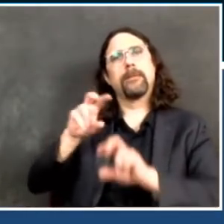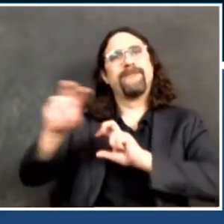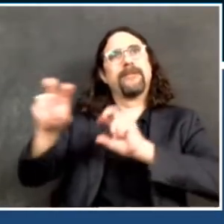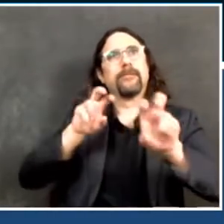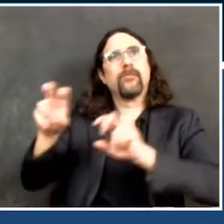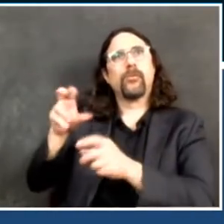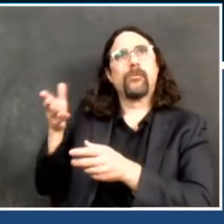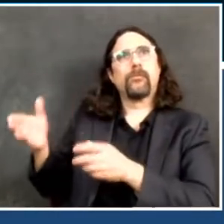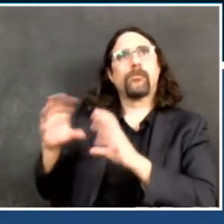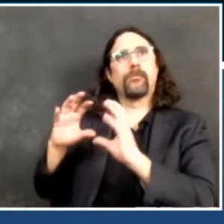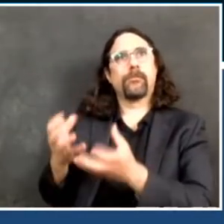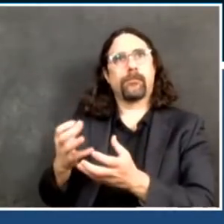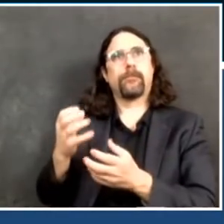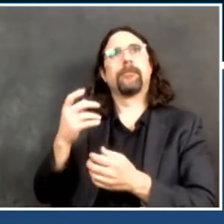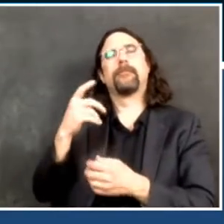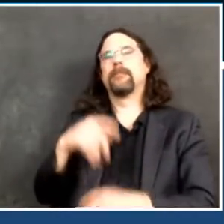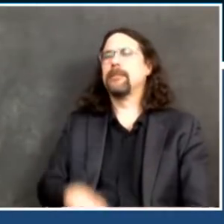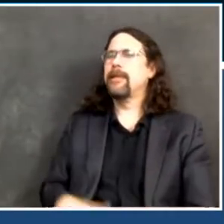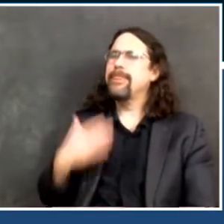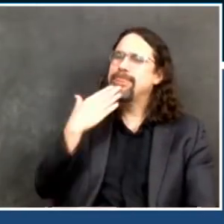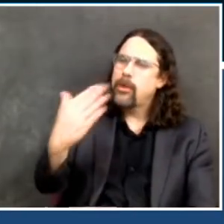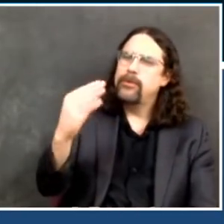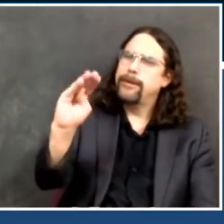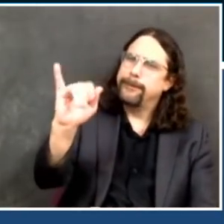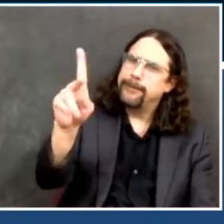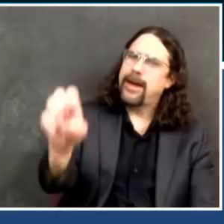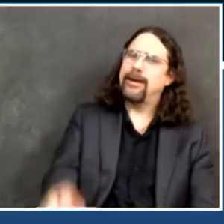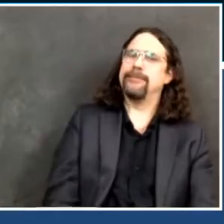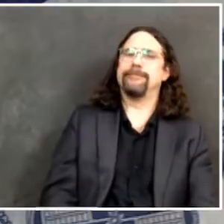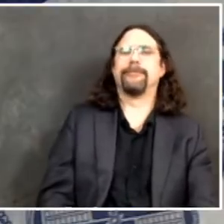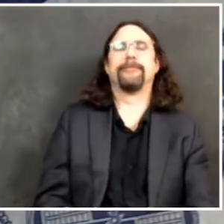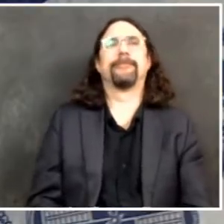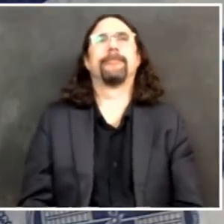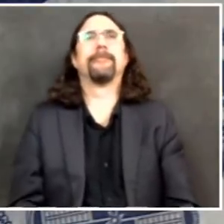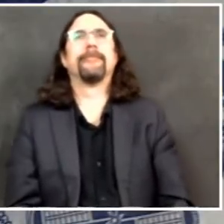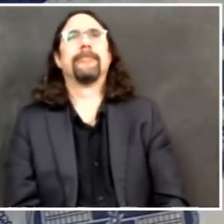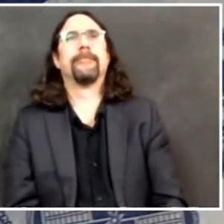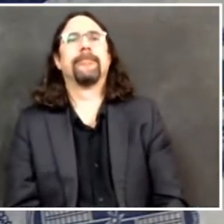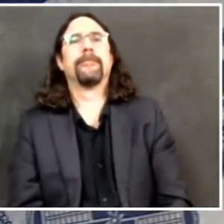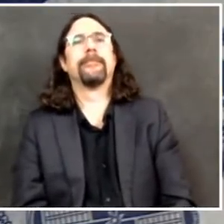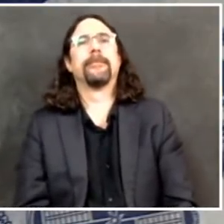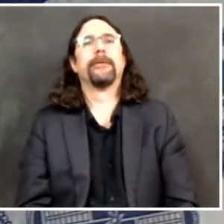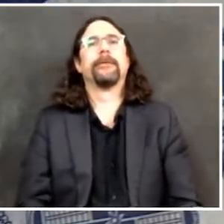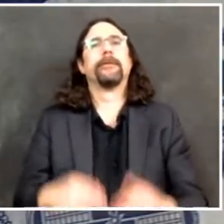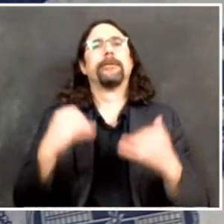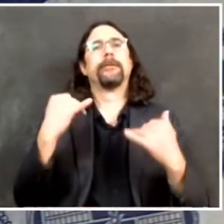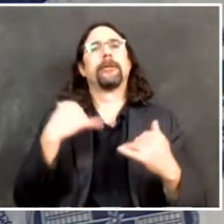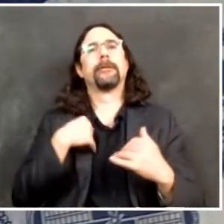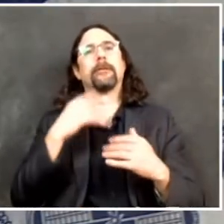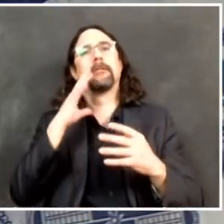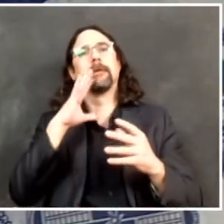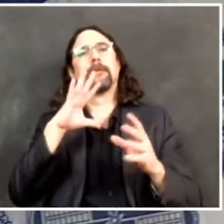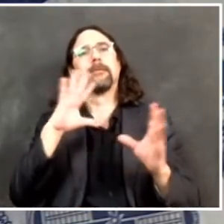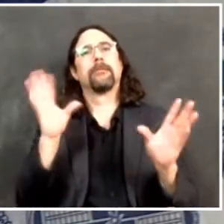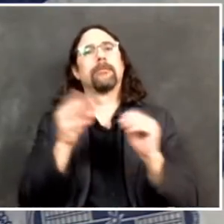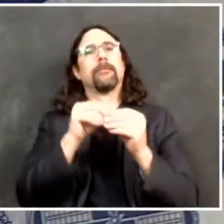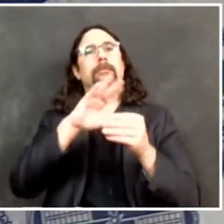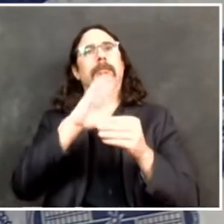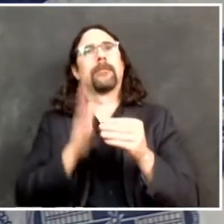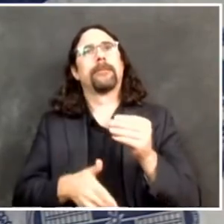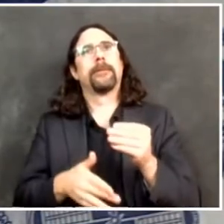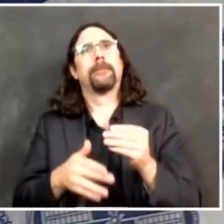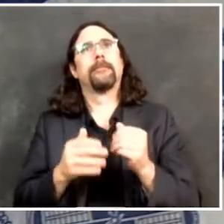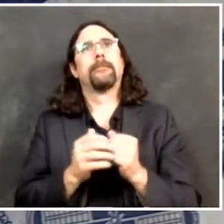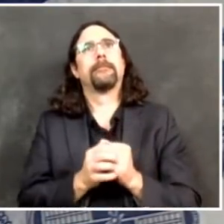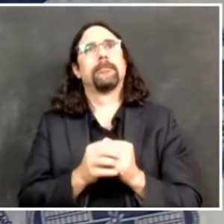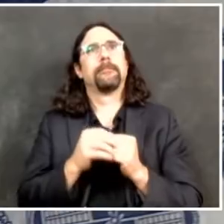lot. I'll wrap up. and then, of course, a few words in Spanish before we take questions